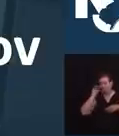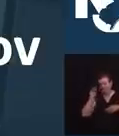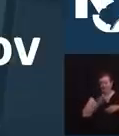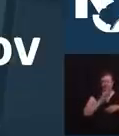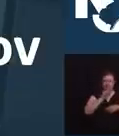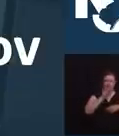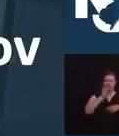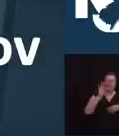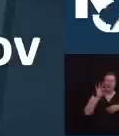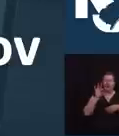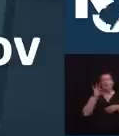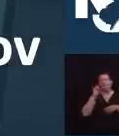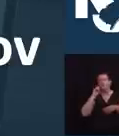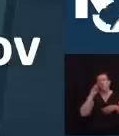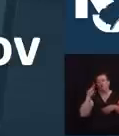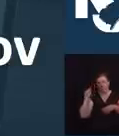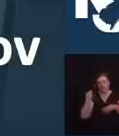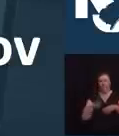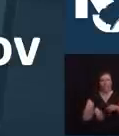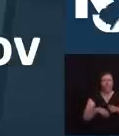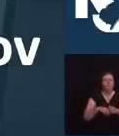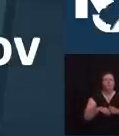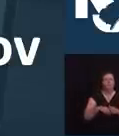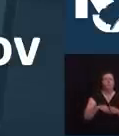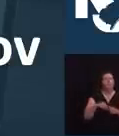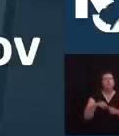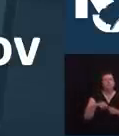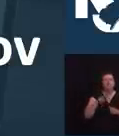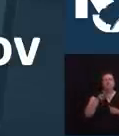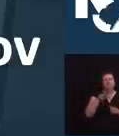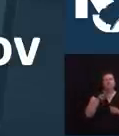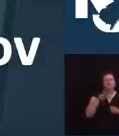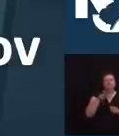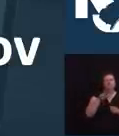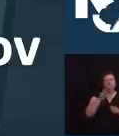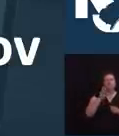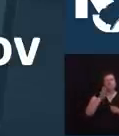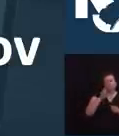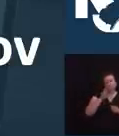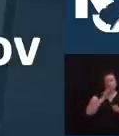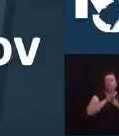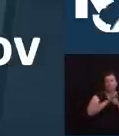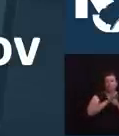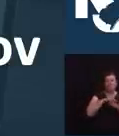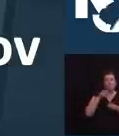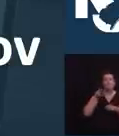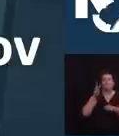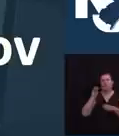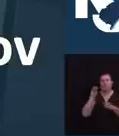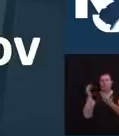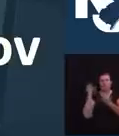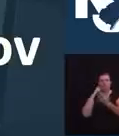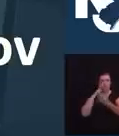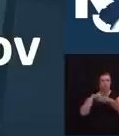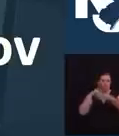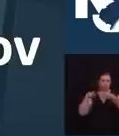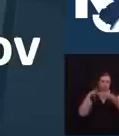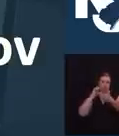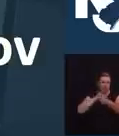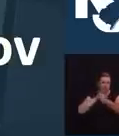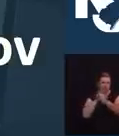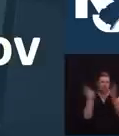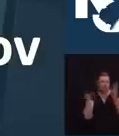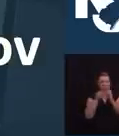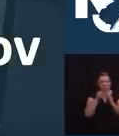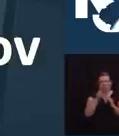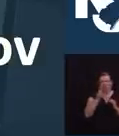263 confirmed, 60 individuals awaiting results. You can see 58 of whom were in ICU, 30 of whom